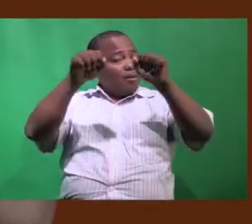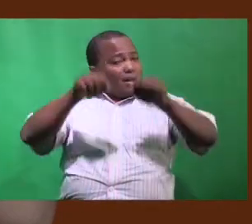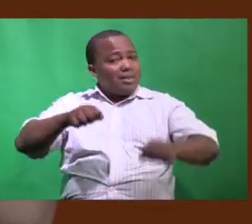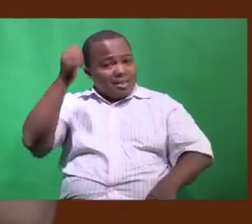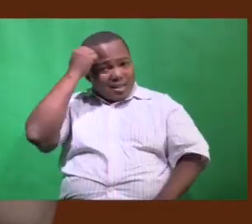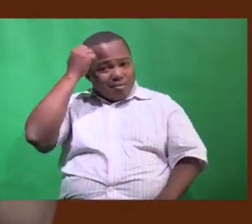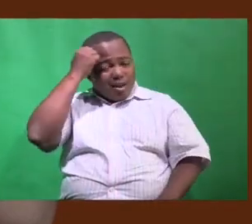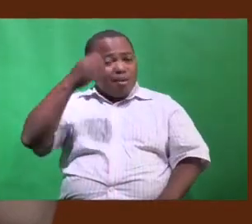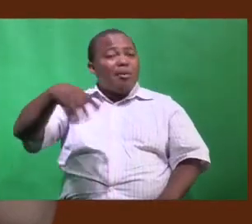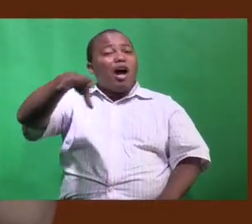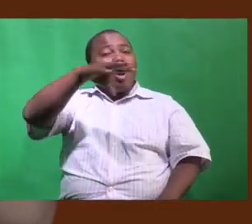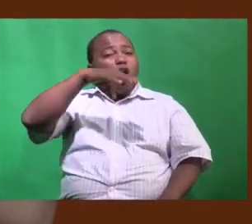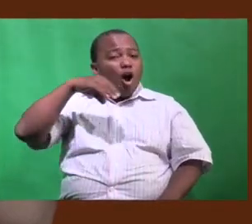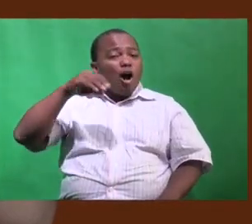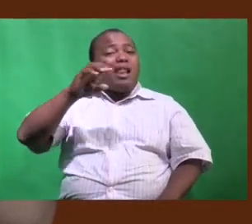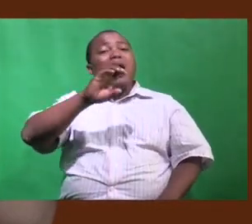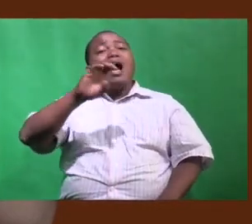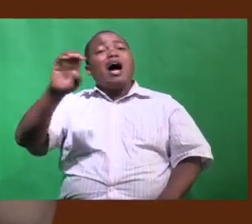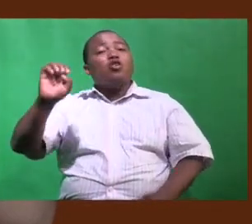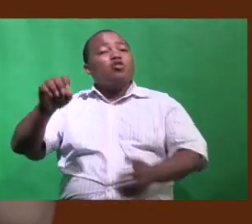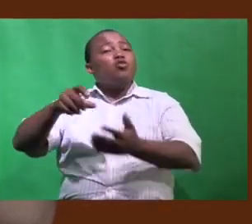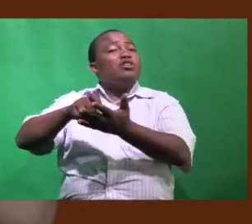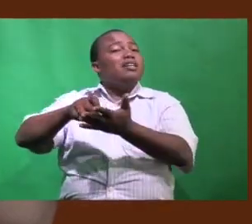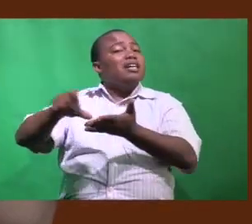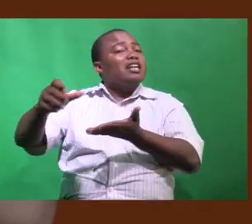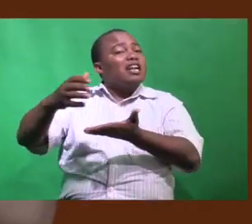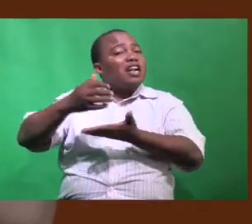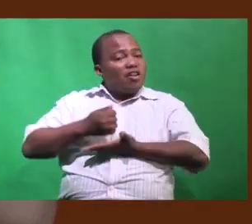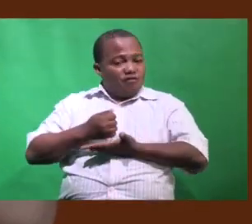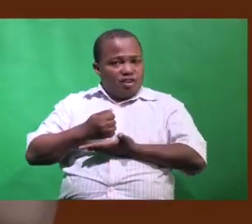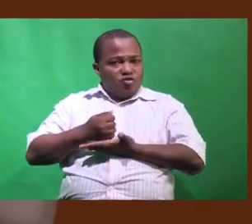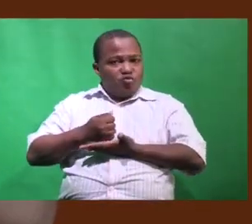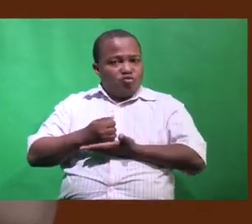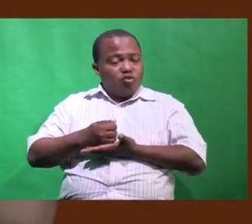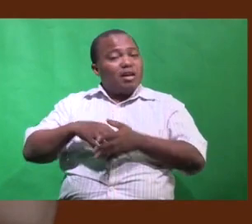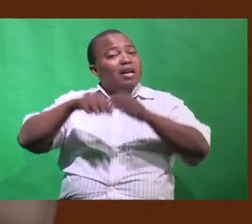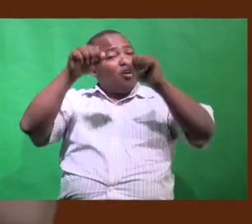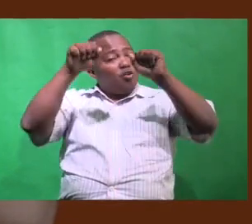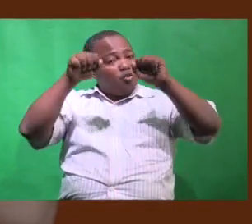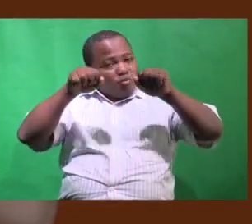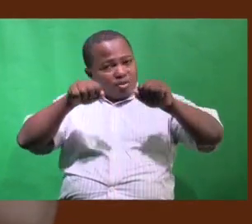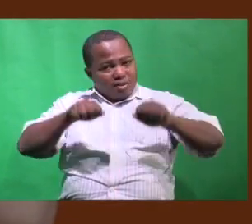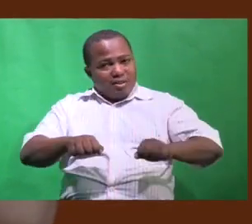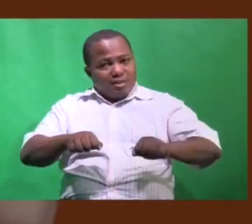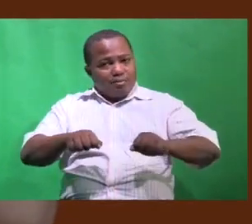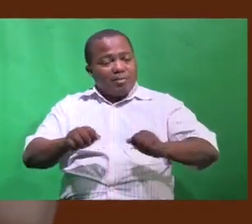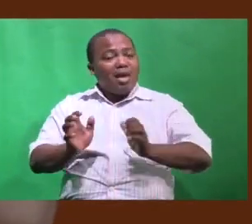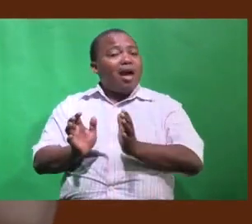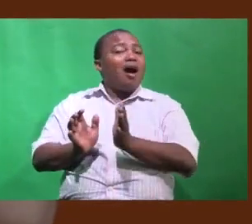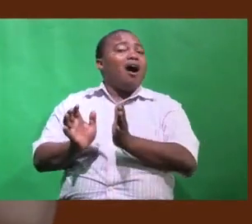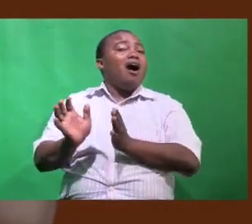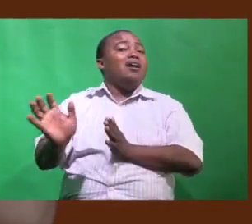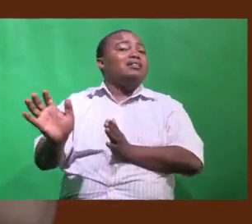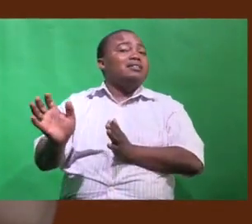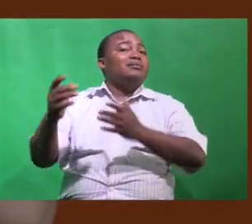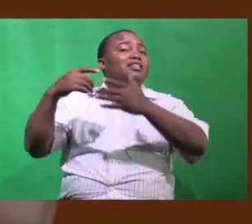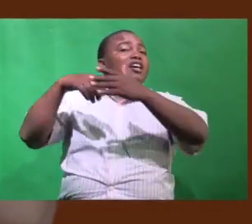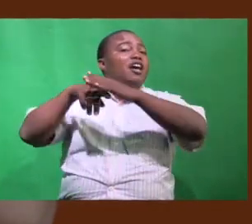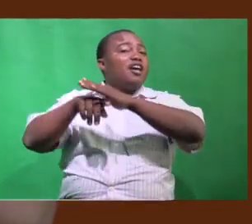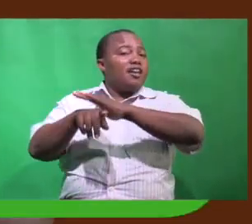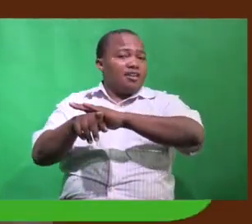And remember that all accrued revenue will be